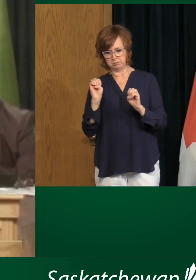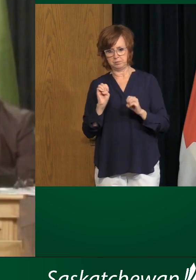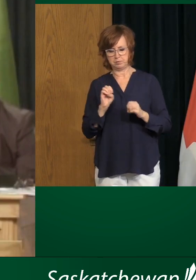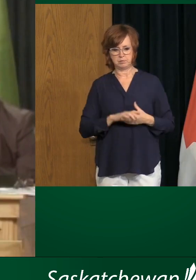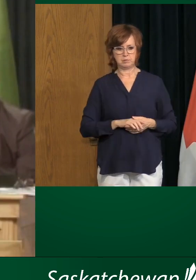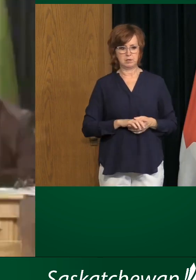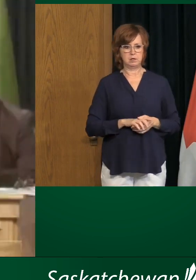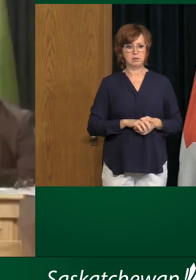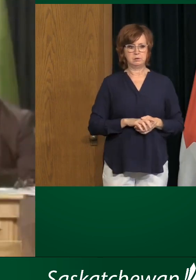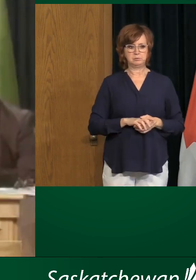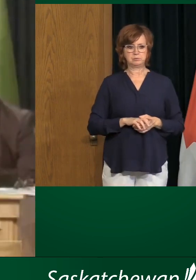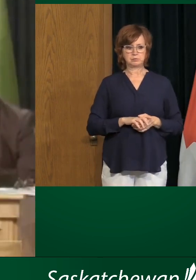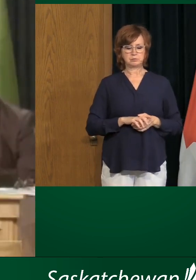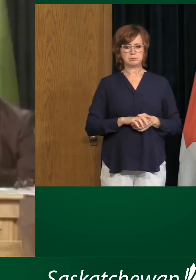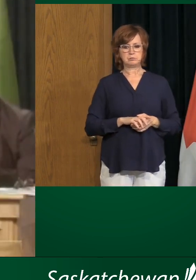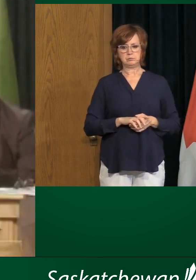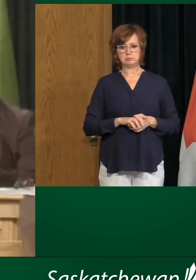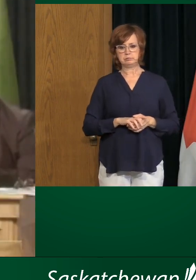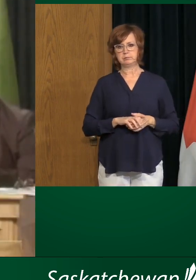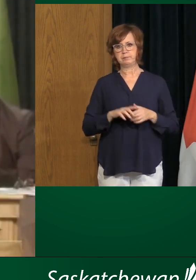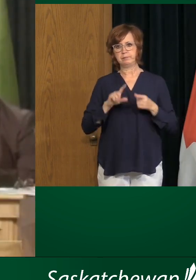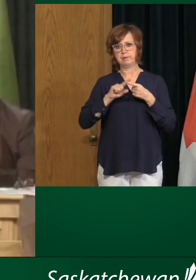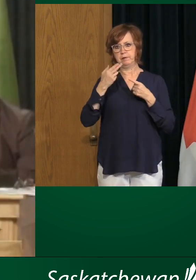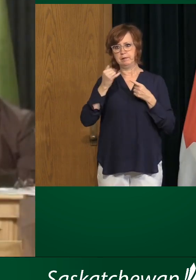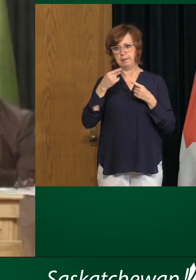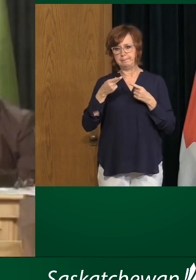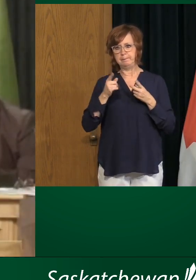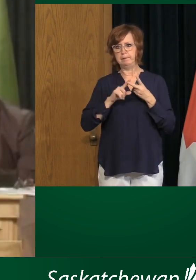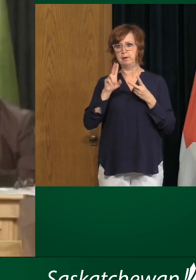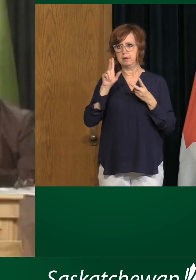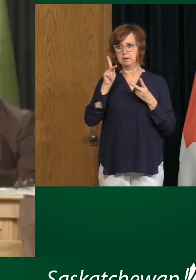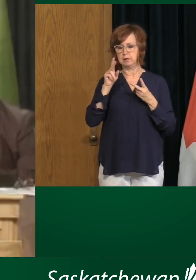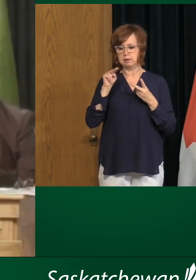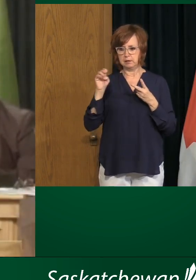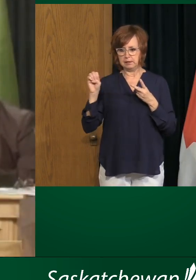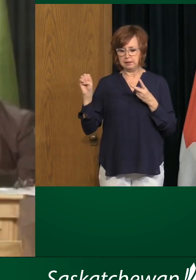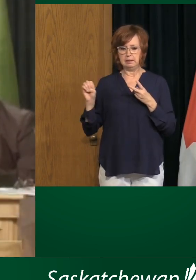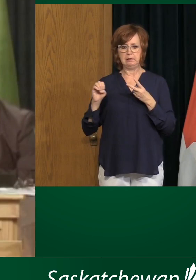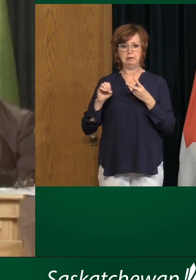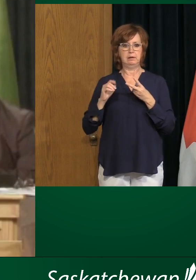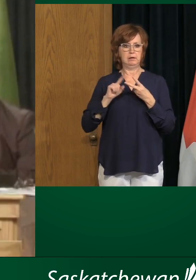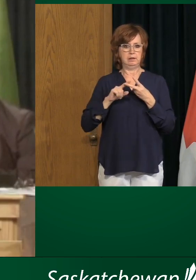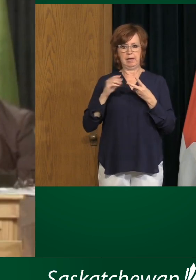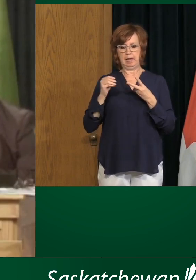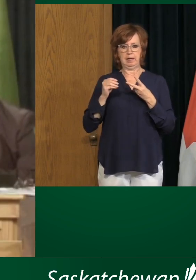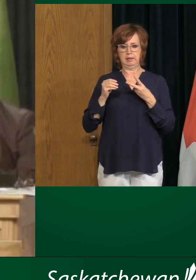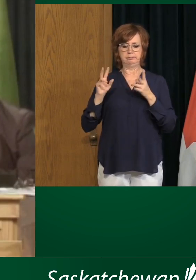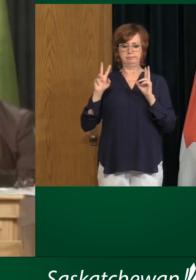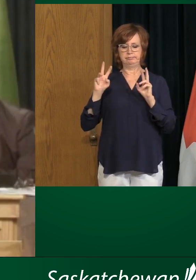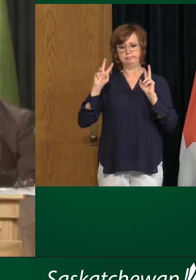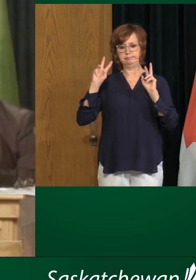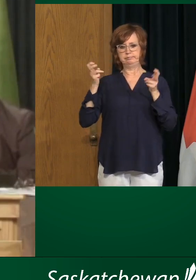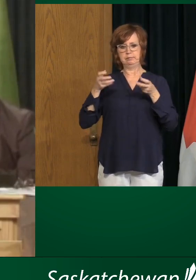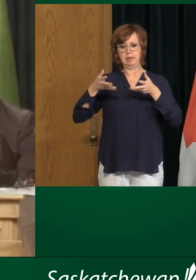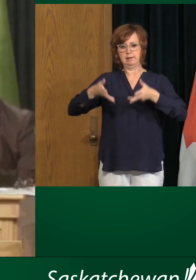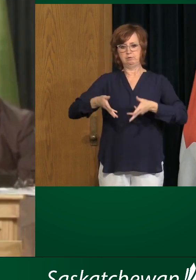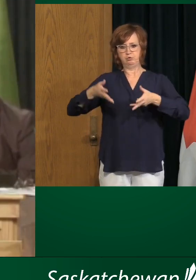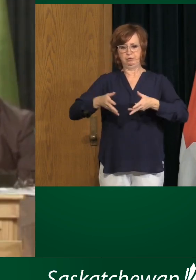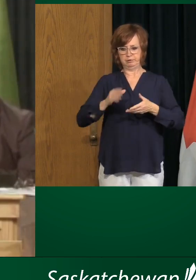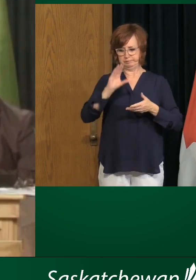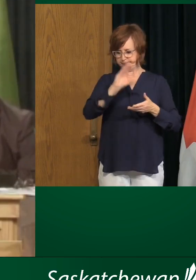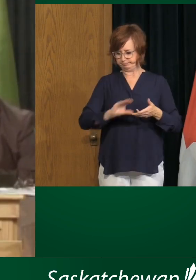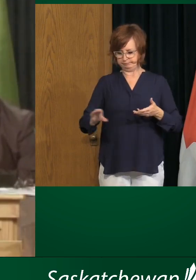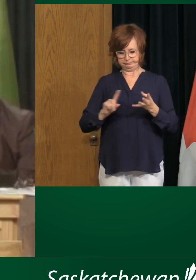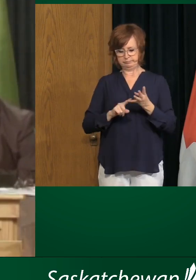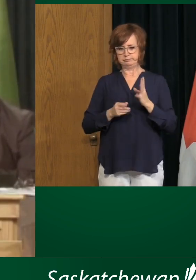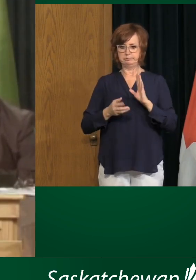those cases as well as everything else in the system that's not being ramped up through the first 3 phases. It's a return, as we mentioned,